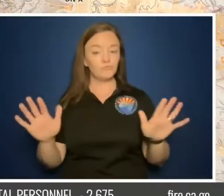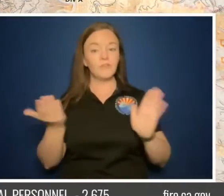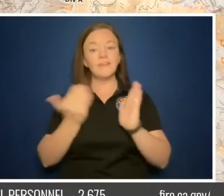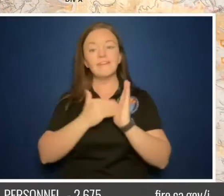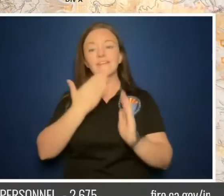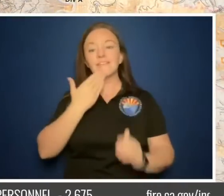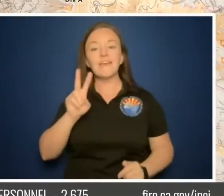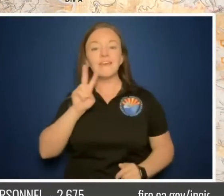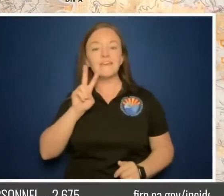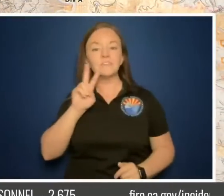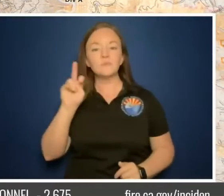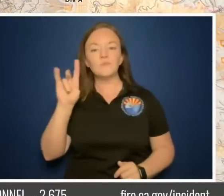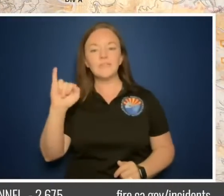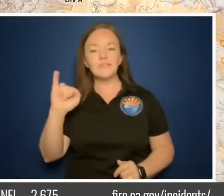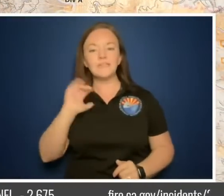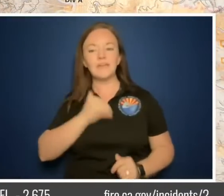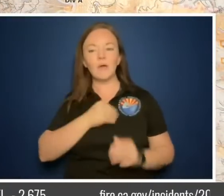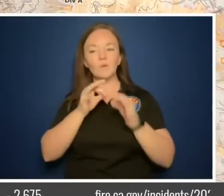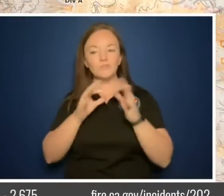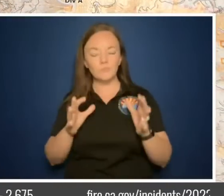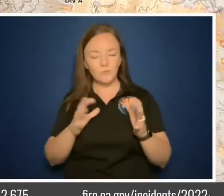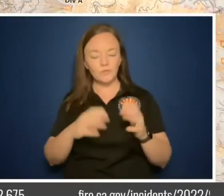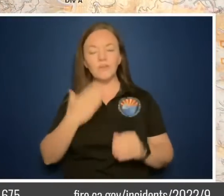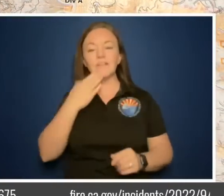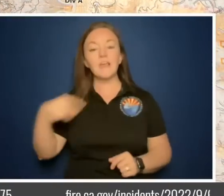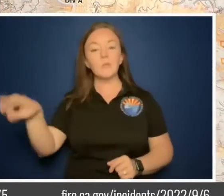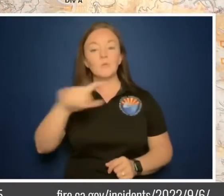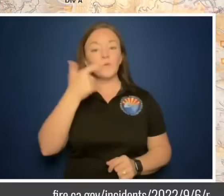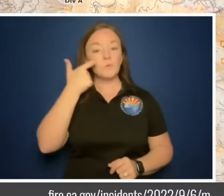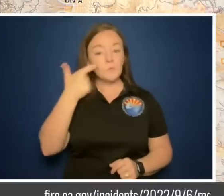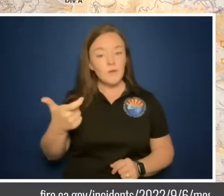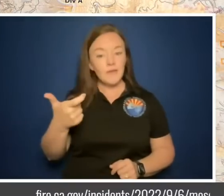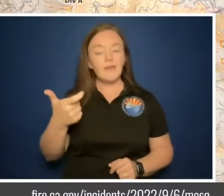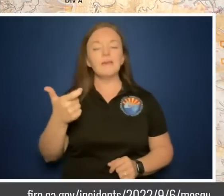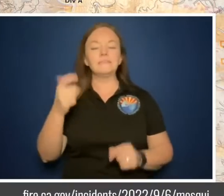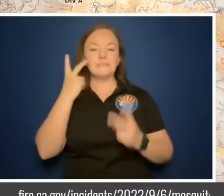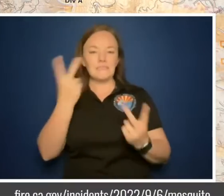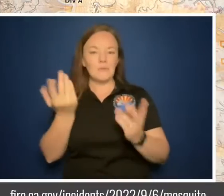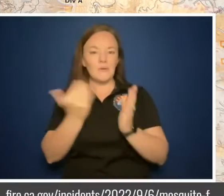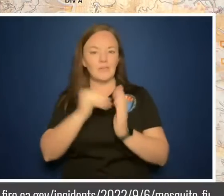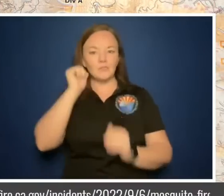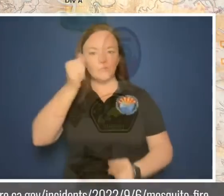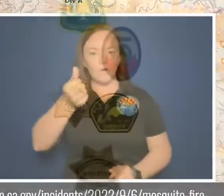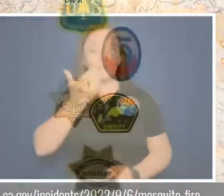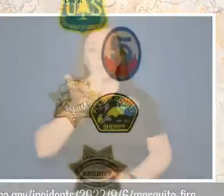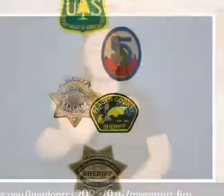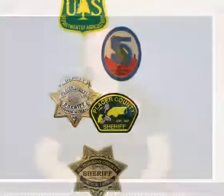ASL interpreter. I want to thank you for joining us. Visit us back again tomorrow. Thank you.